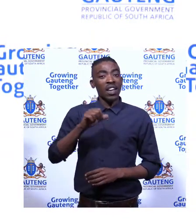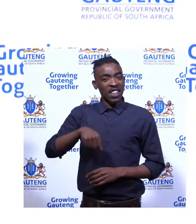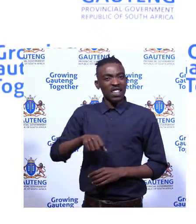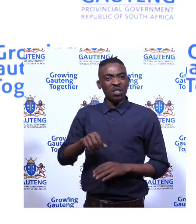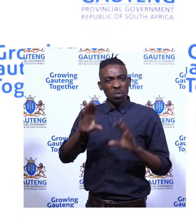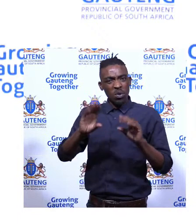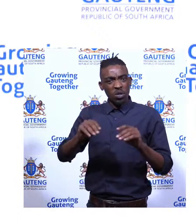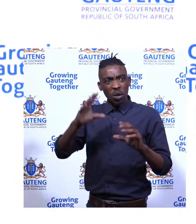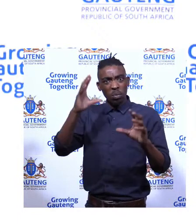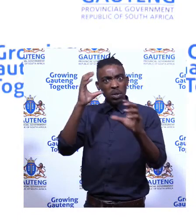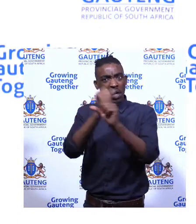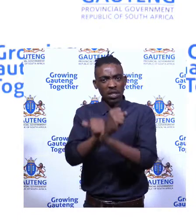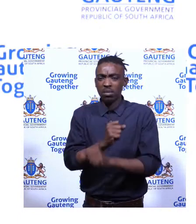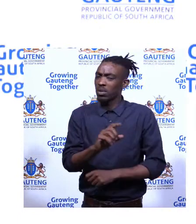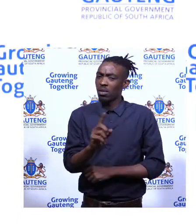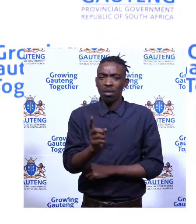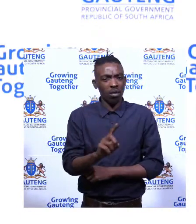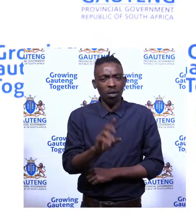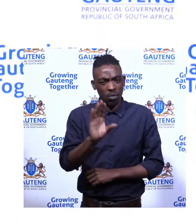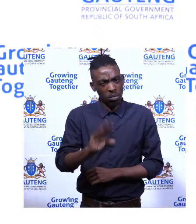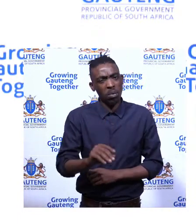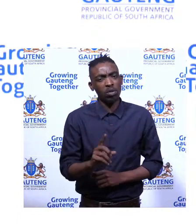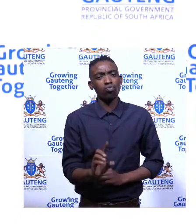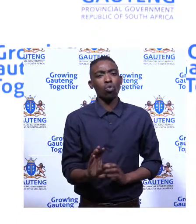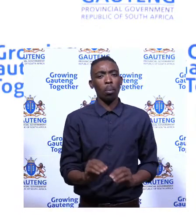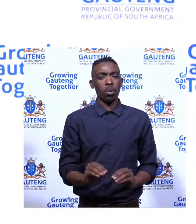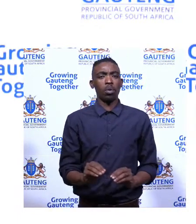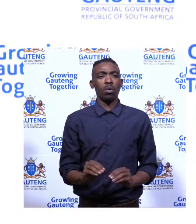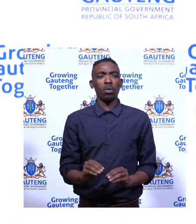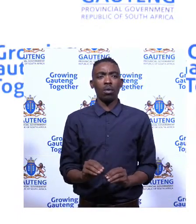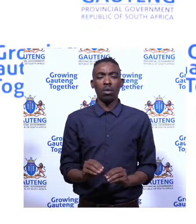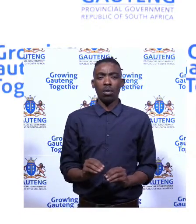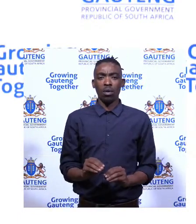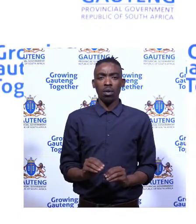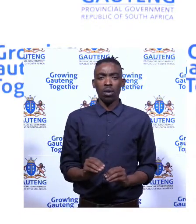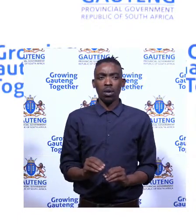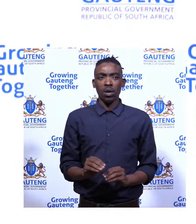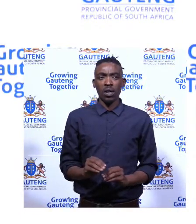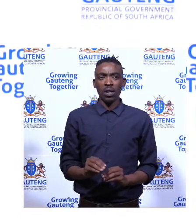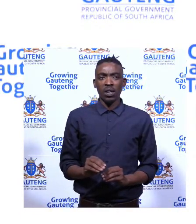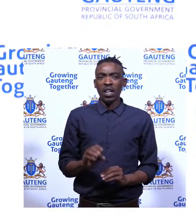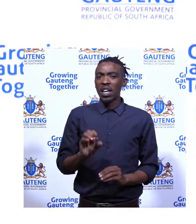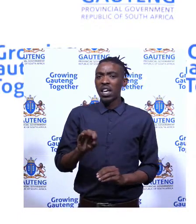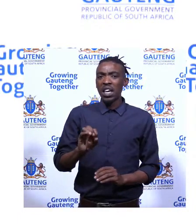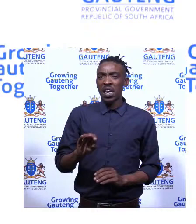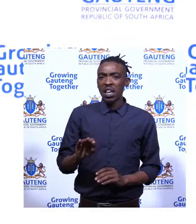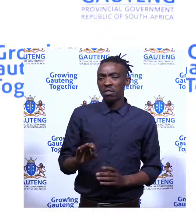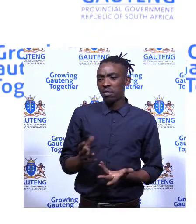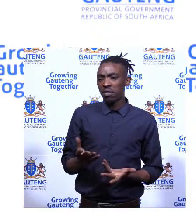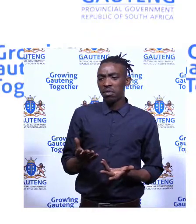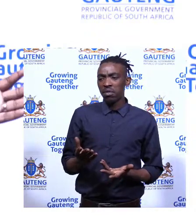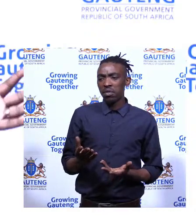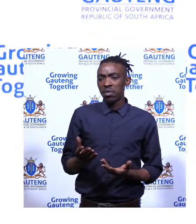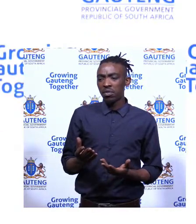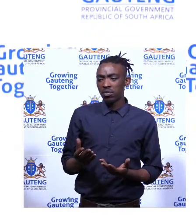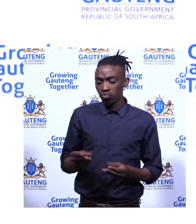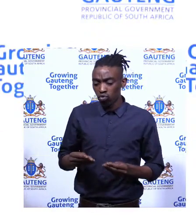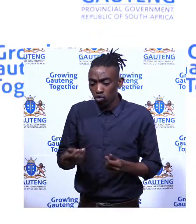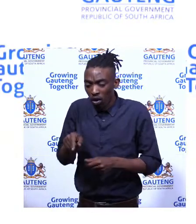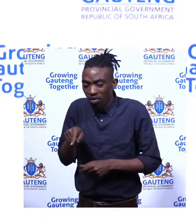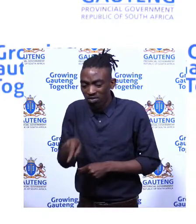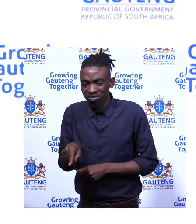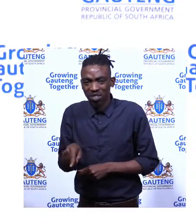with modeling and the real dynamics, that if you lift one and then the other, it upsets the